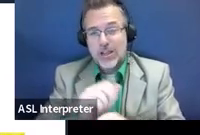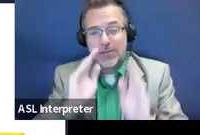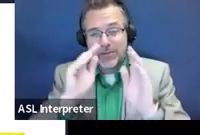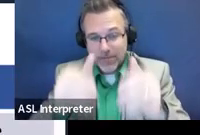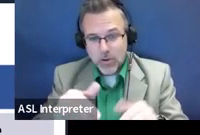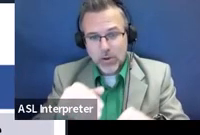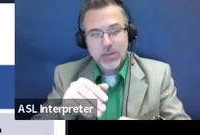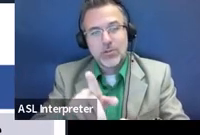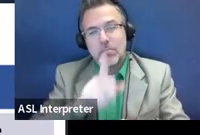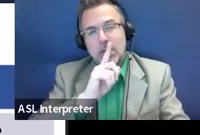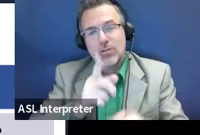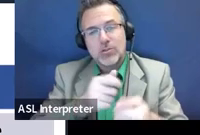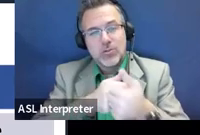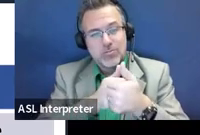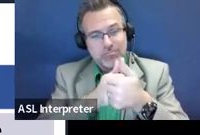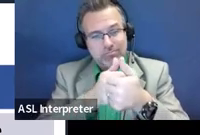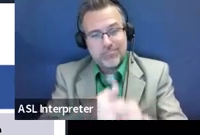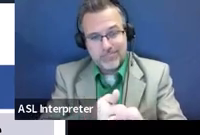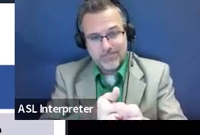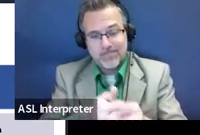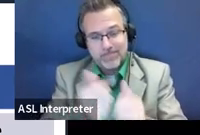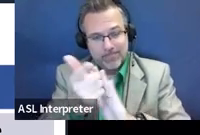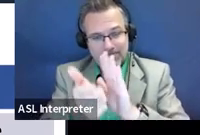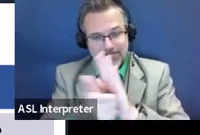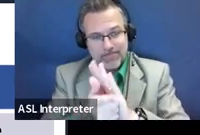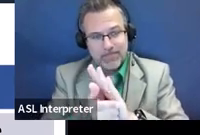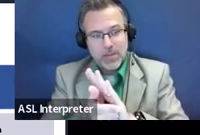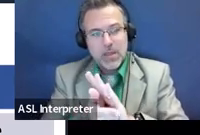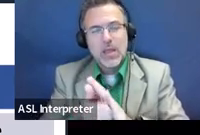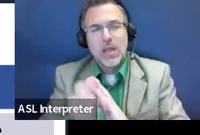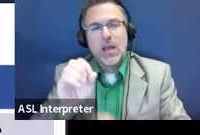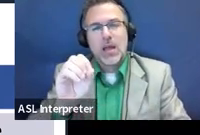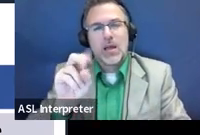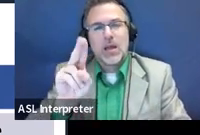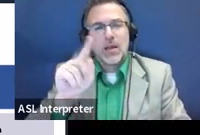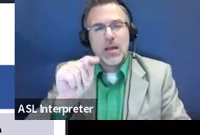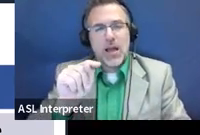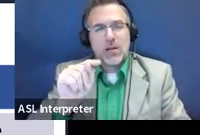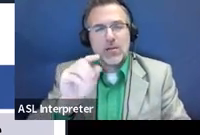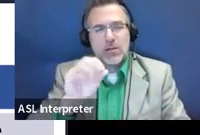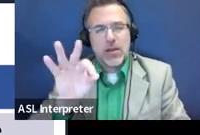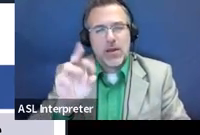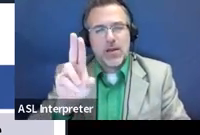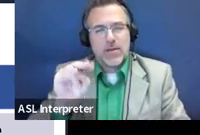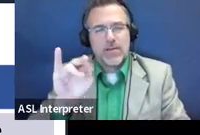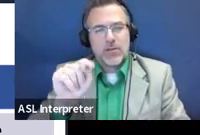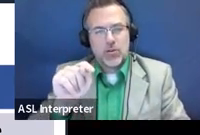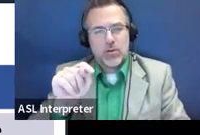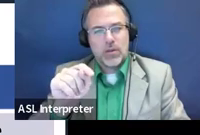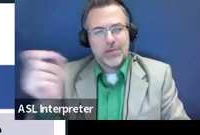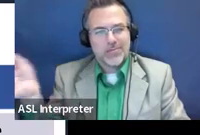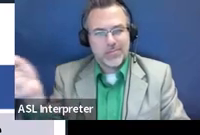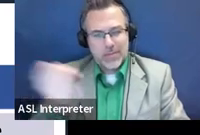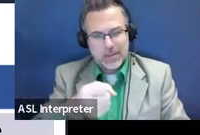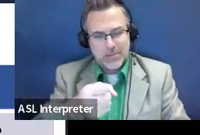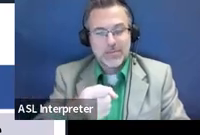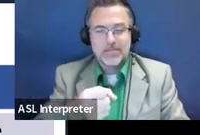And so we look at these pieces. We have the out-of-unit placement, And the written notice is a big